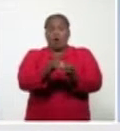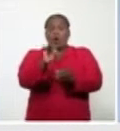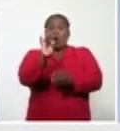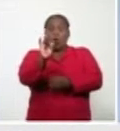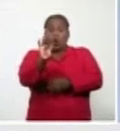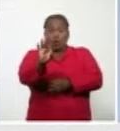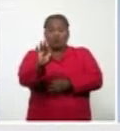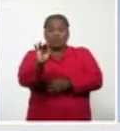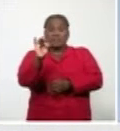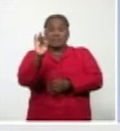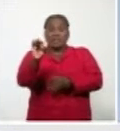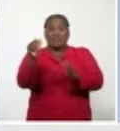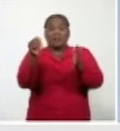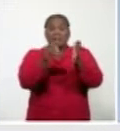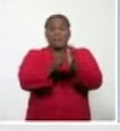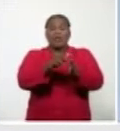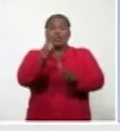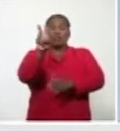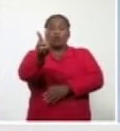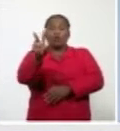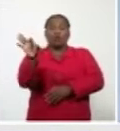COVID-19.